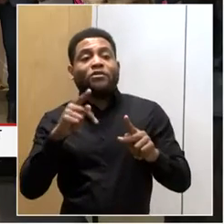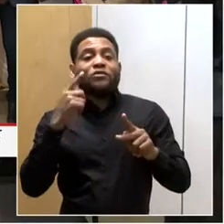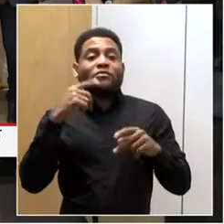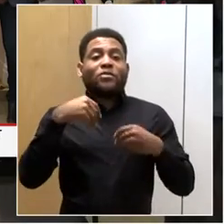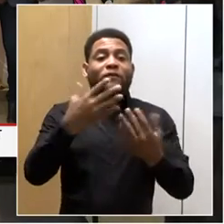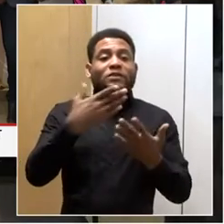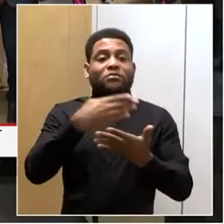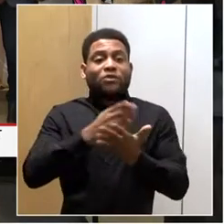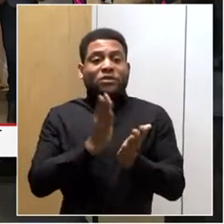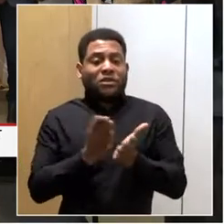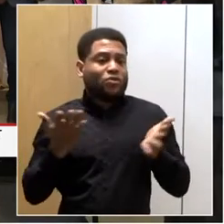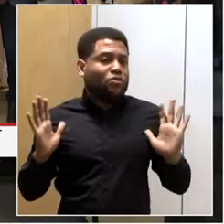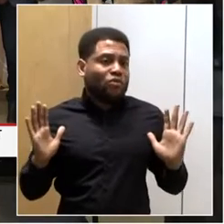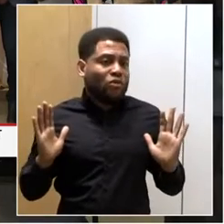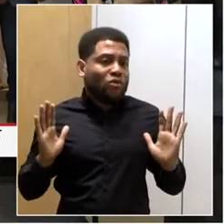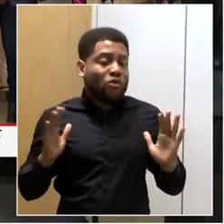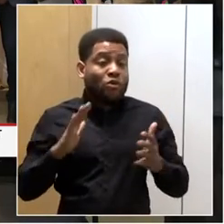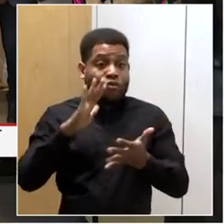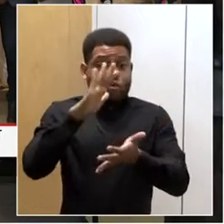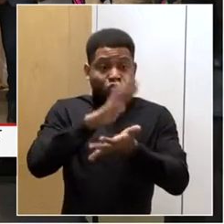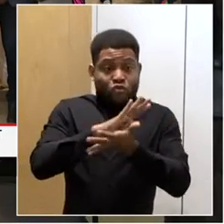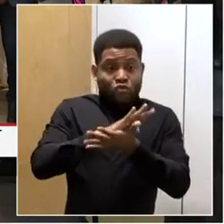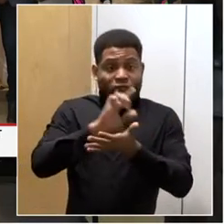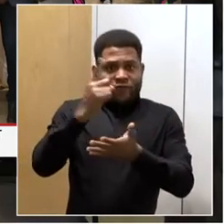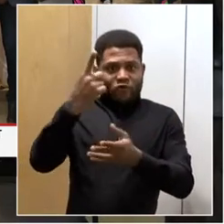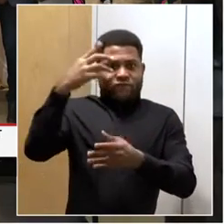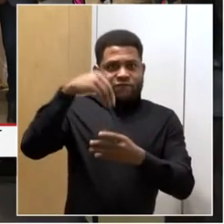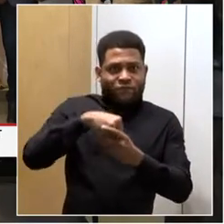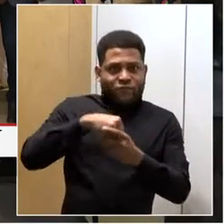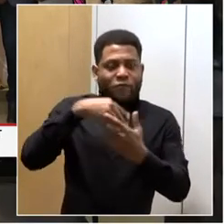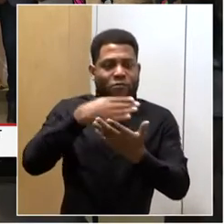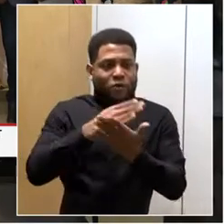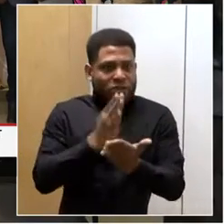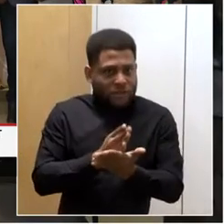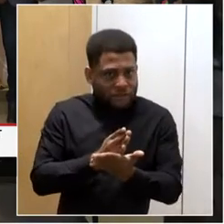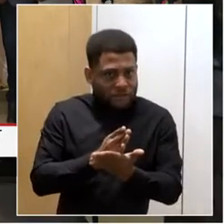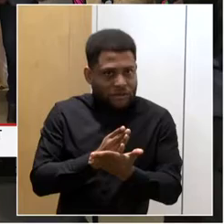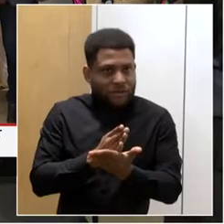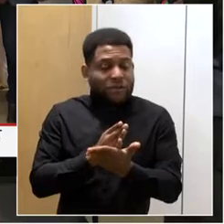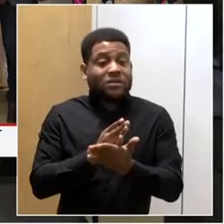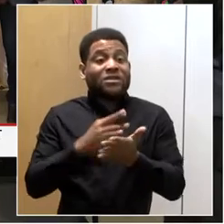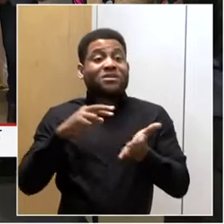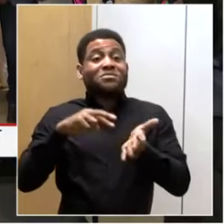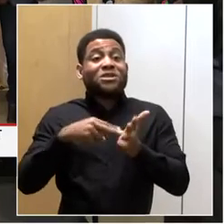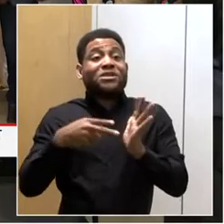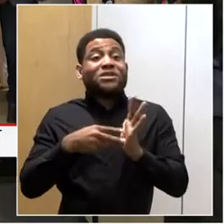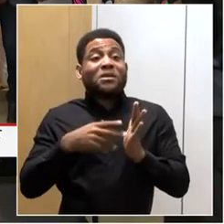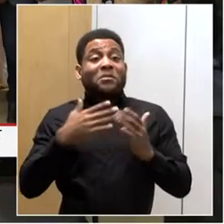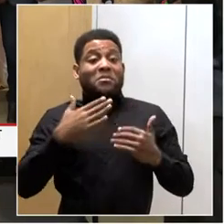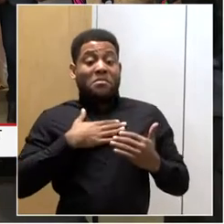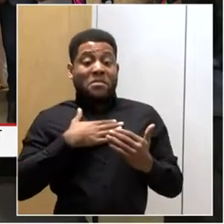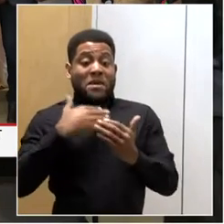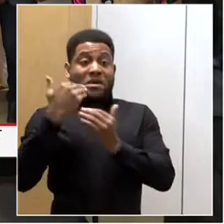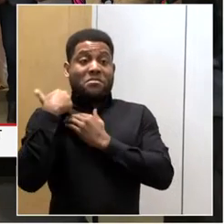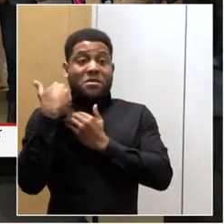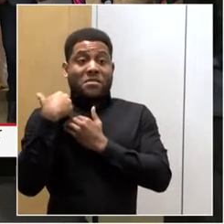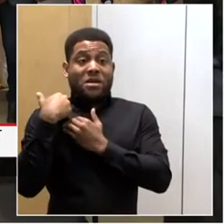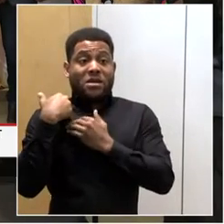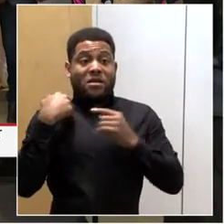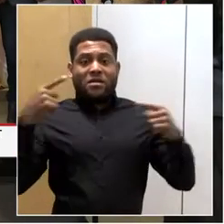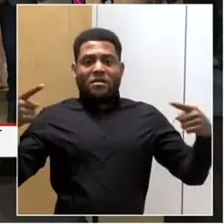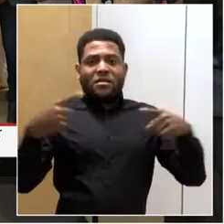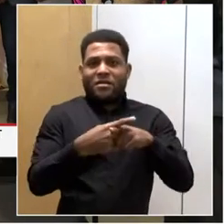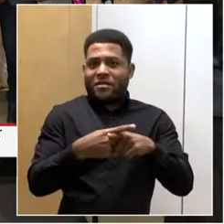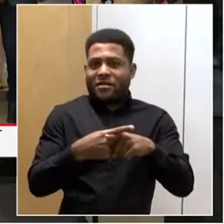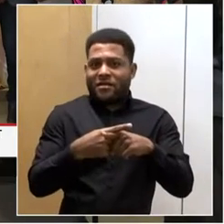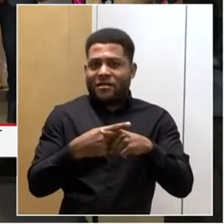Schools First in budgeting flies in the face of my charter responsibility, and I will